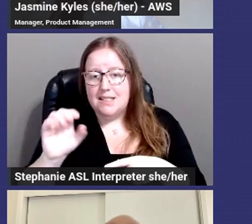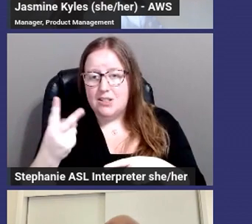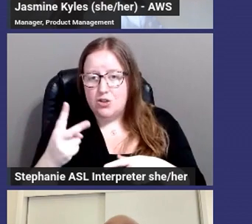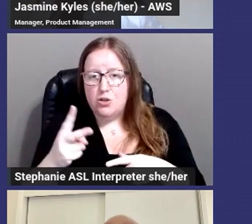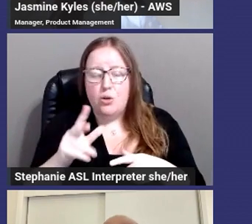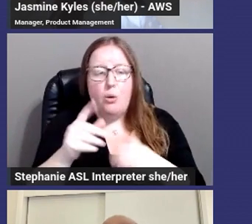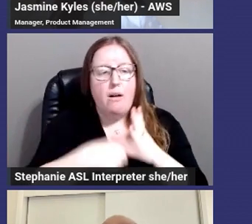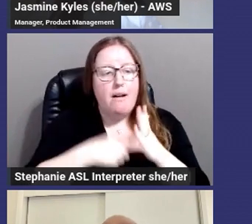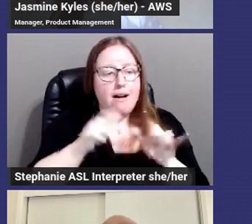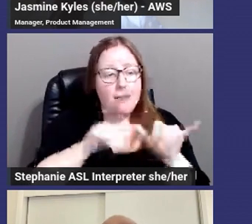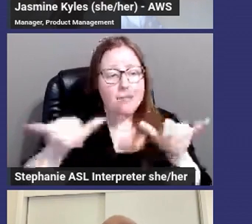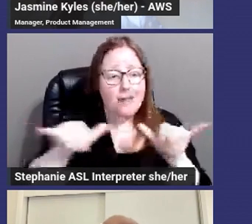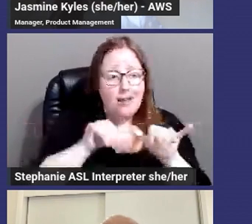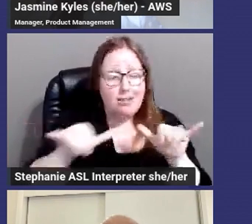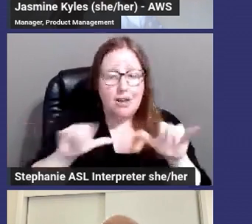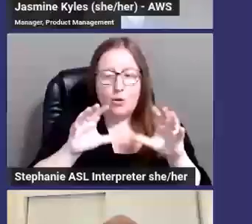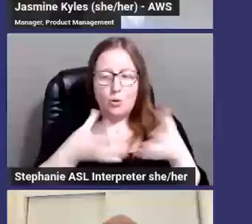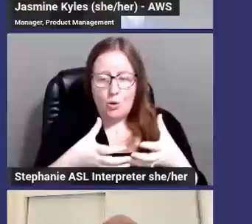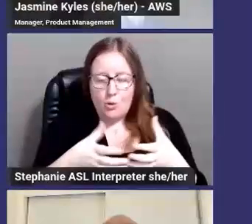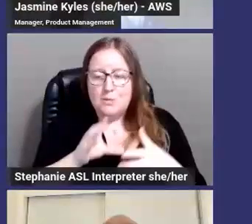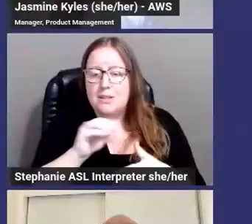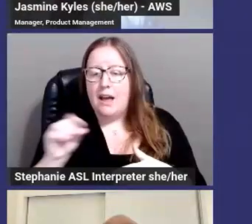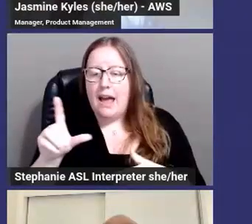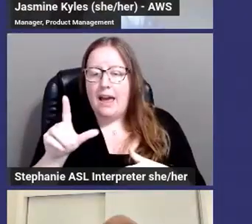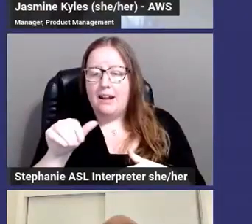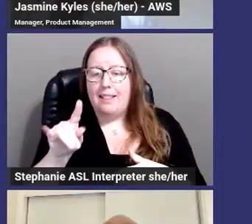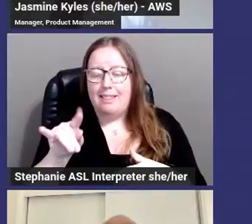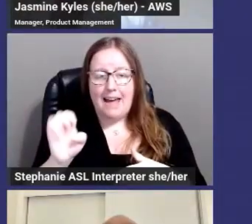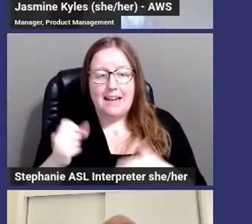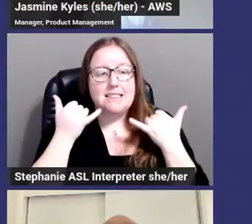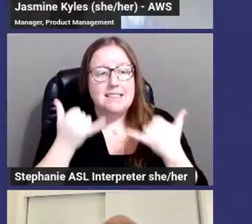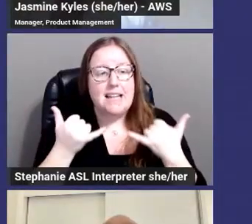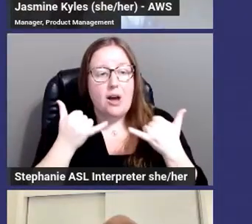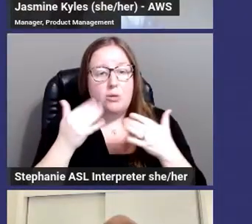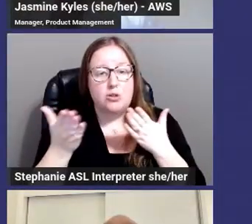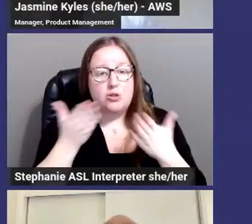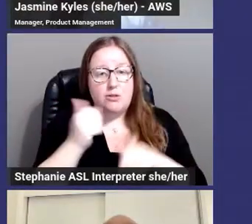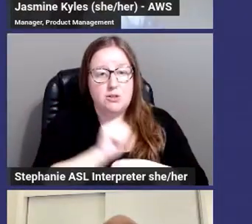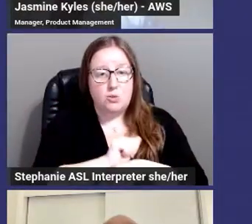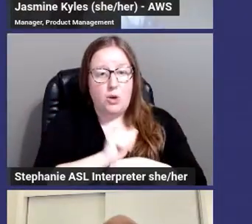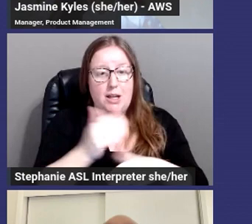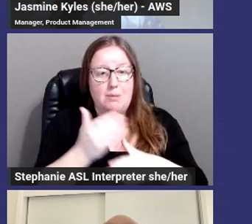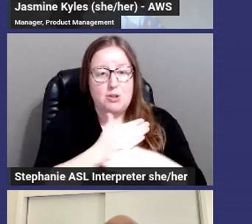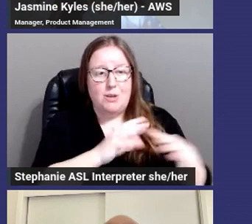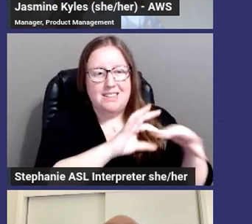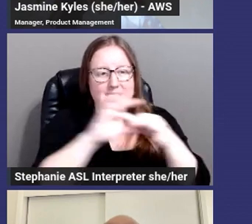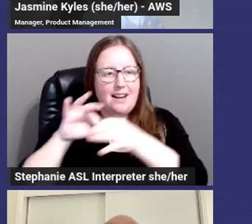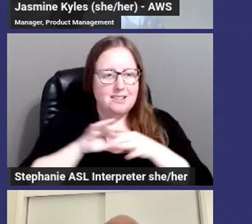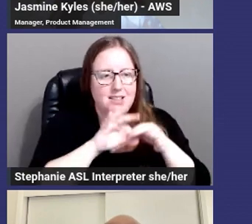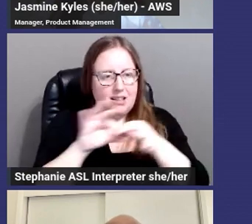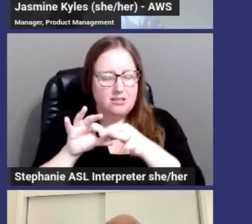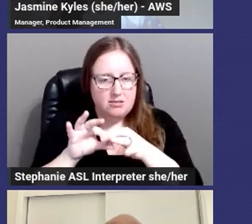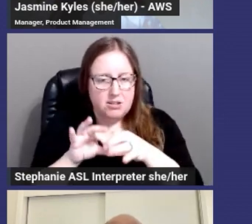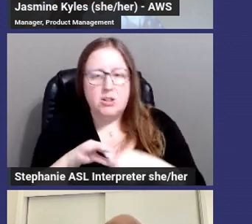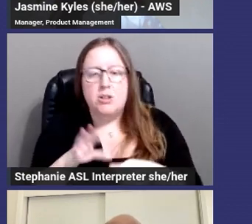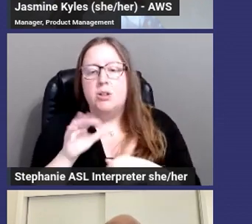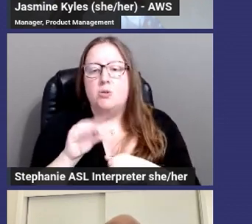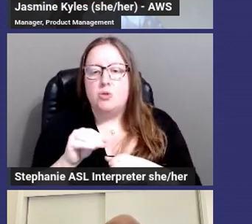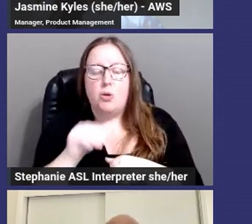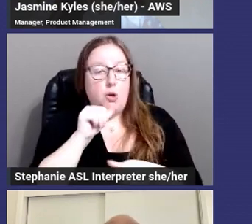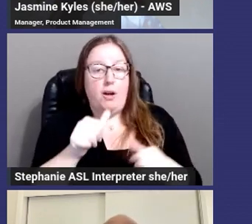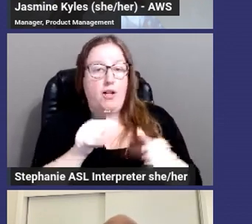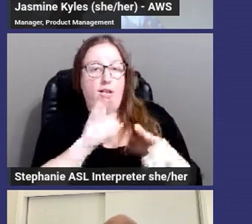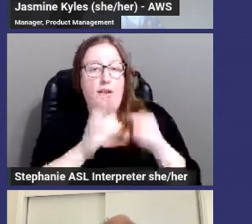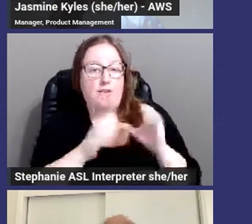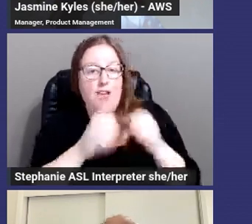groups, and Lattice, the service network in between is connecting them all together. So you're not